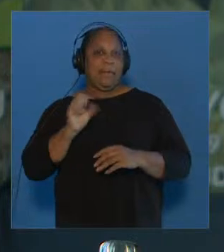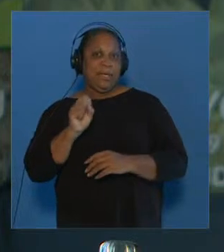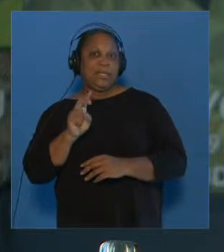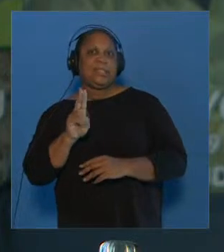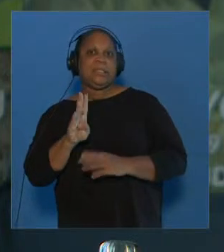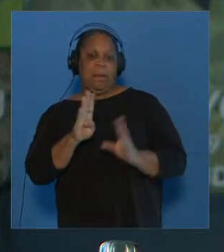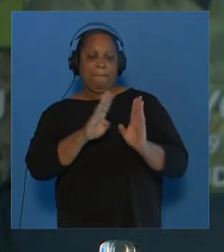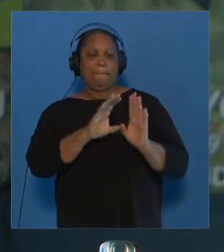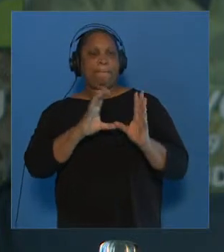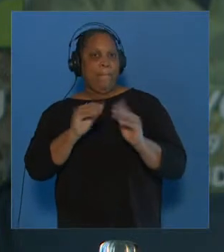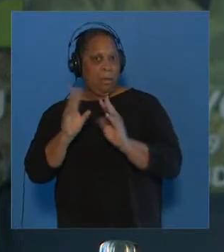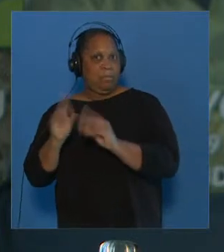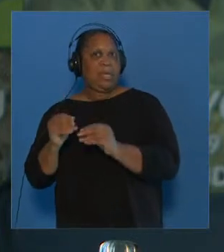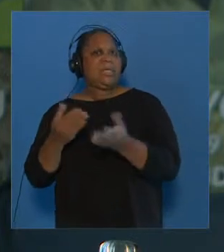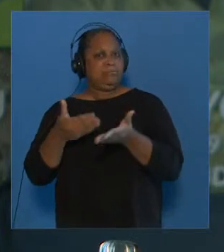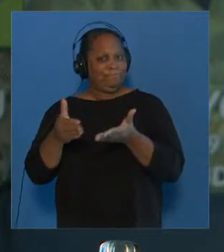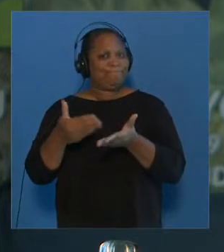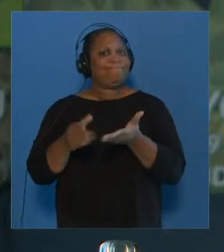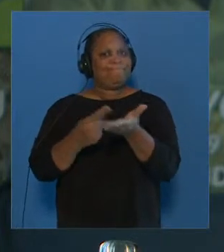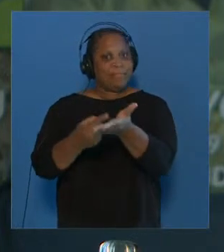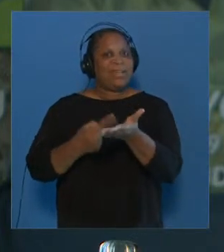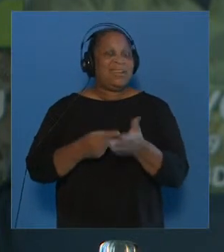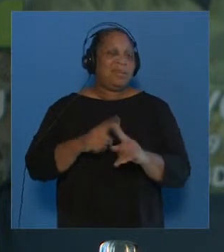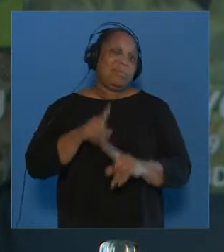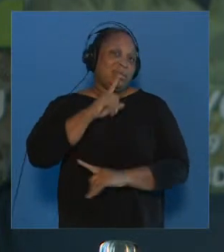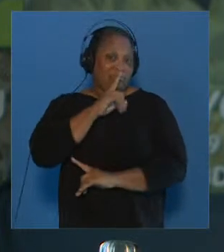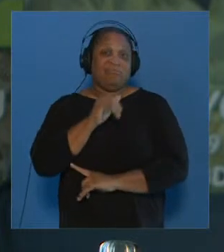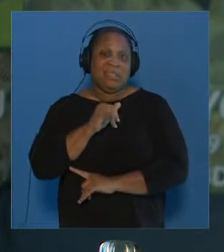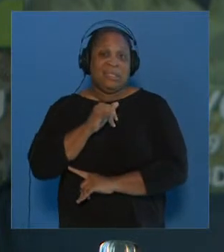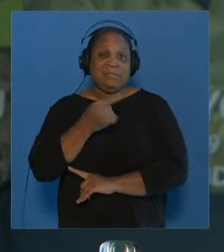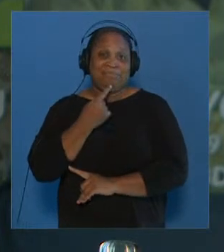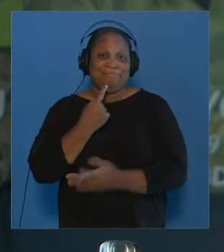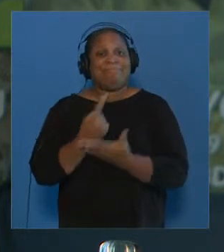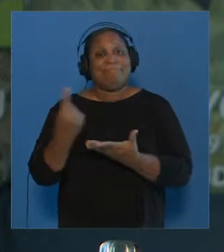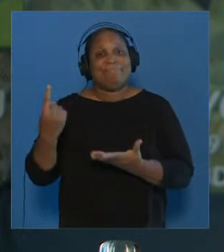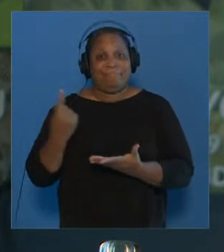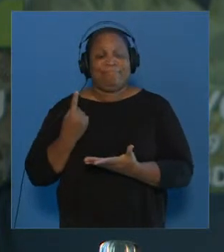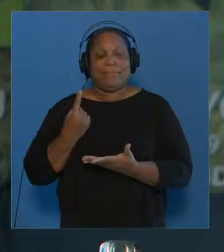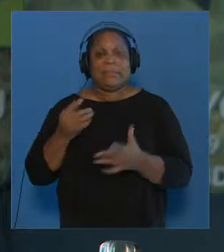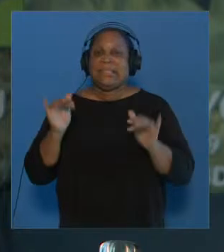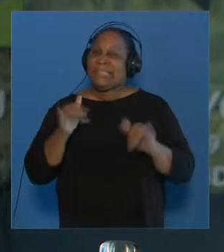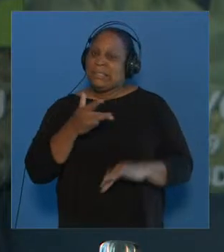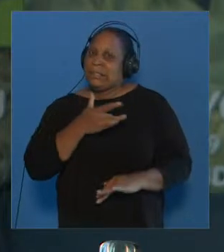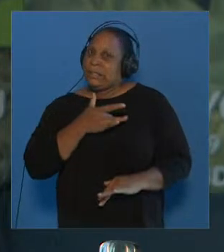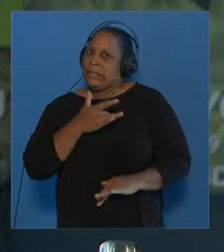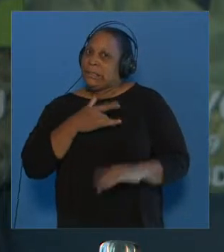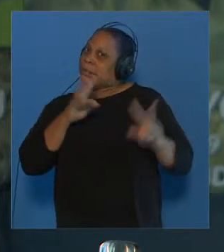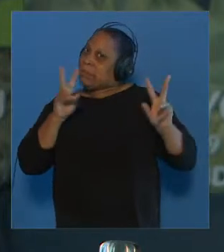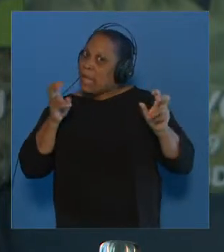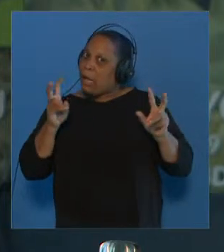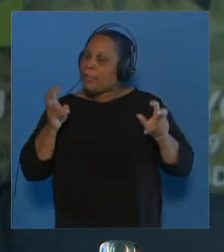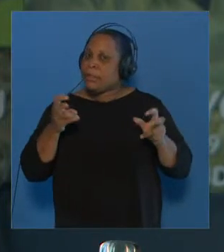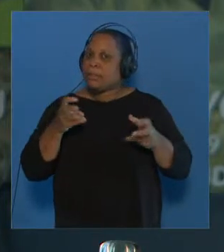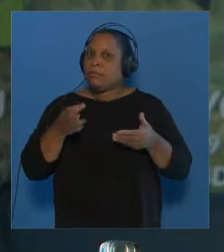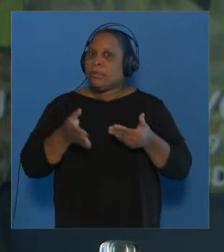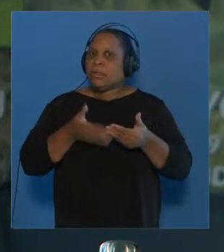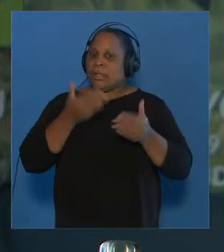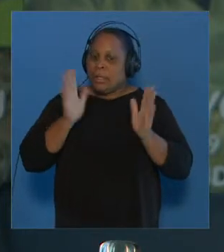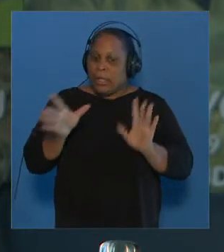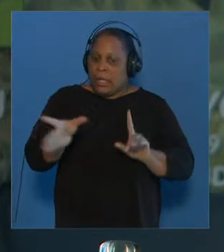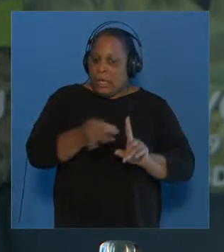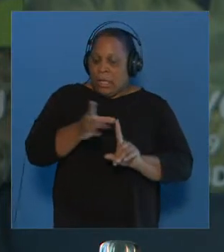oftentimes discusses. But the reality is, as I've spoken about last week, it is still a very sensitive topic because of the vulnerabilities of that